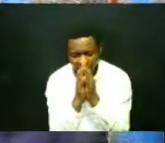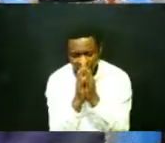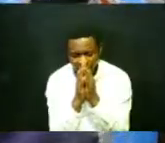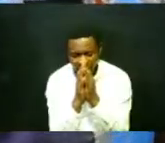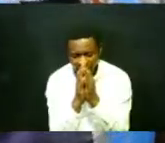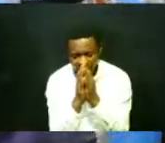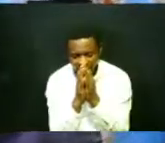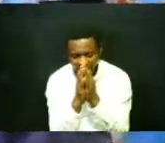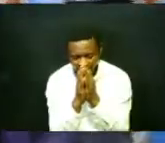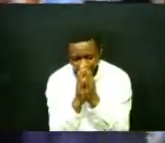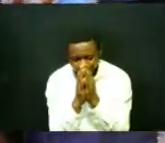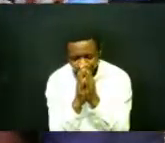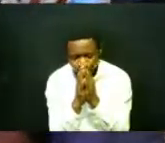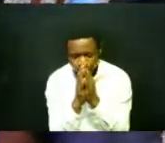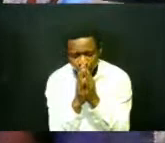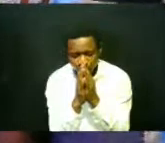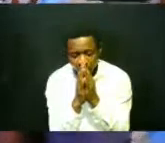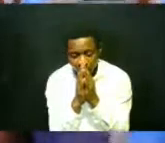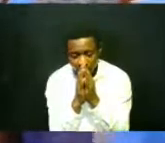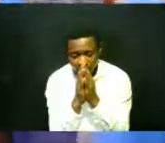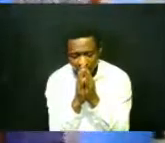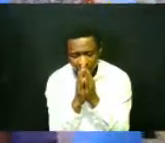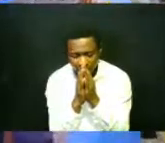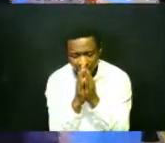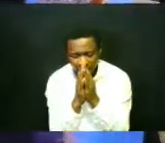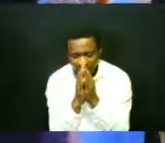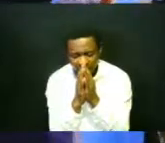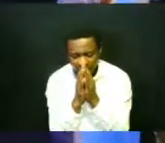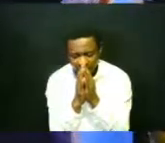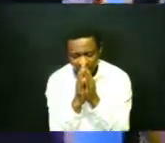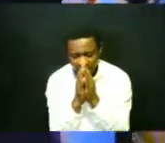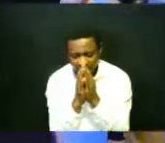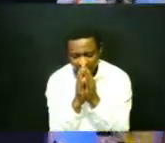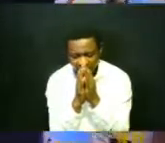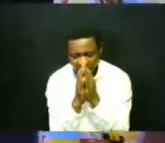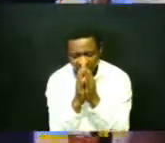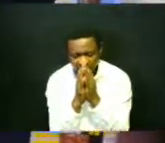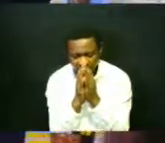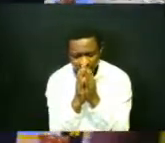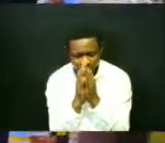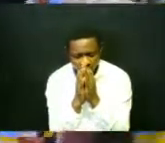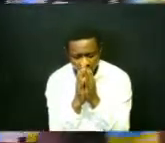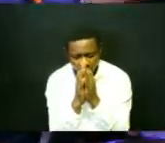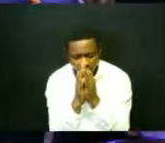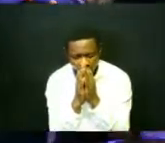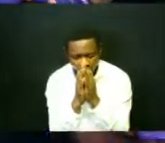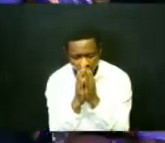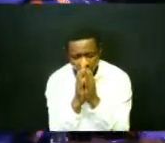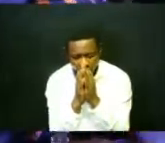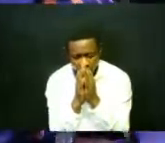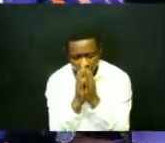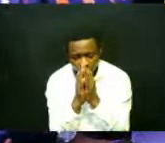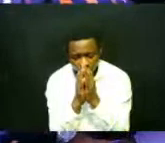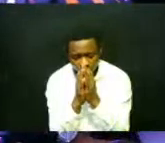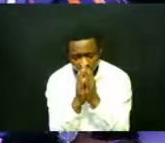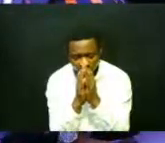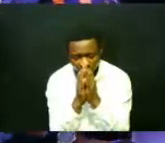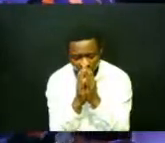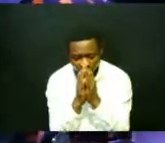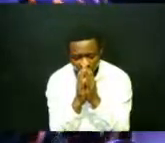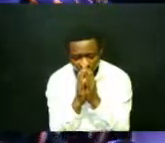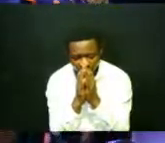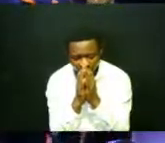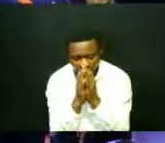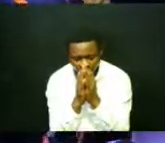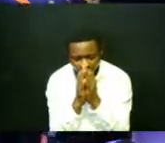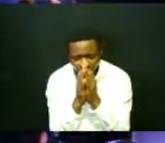Situation. worship. May he bring it